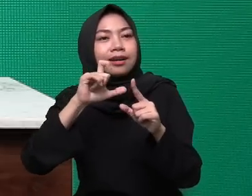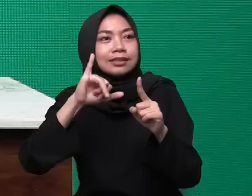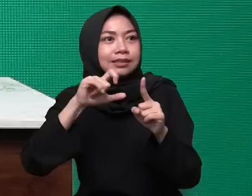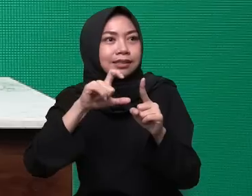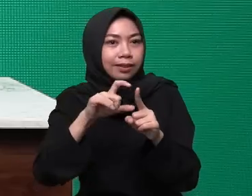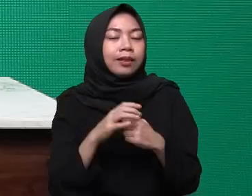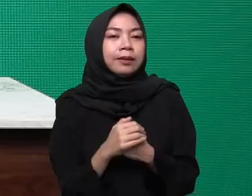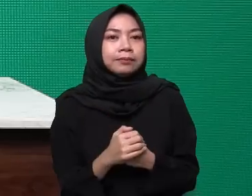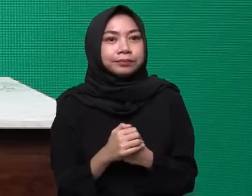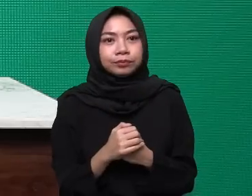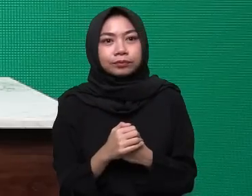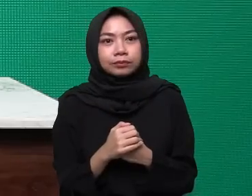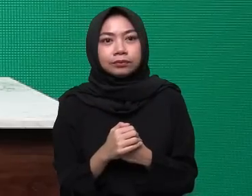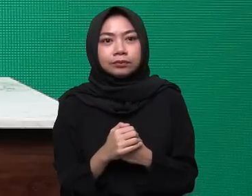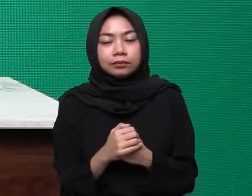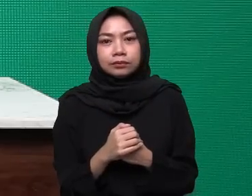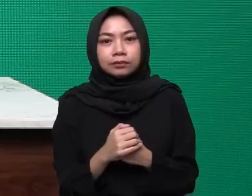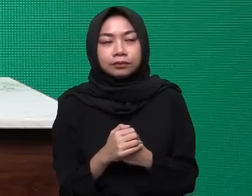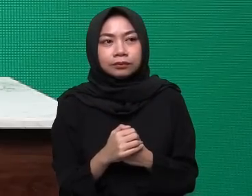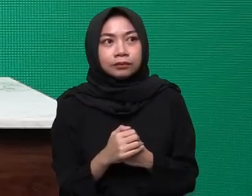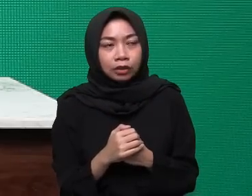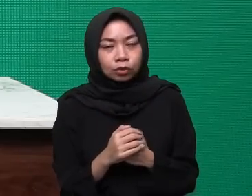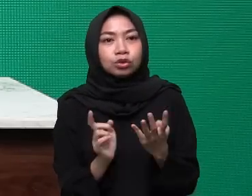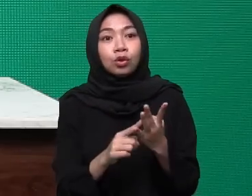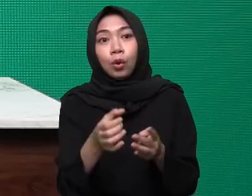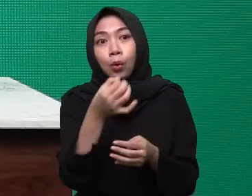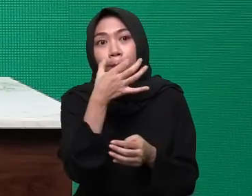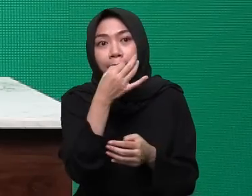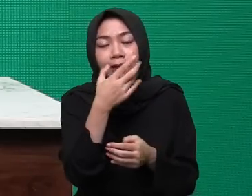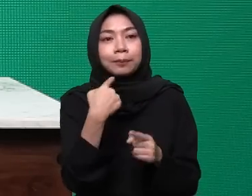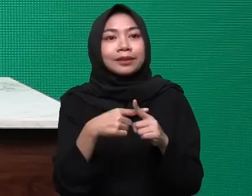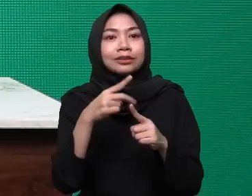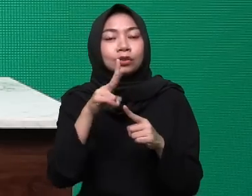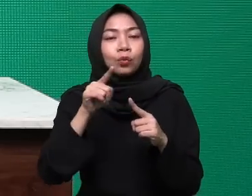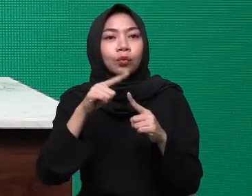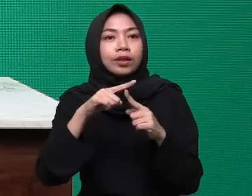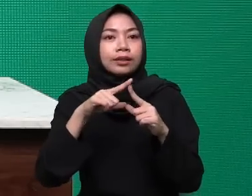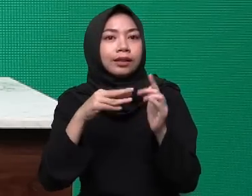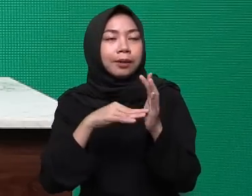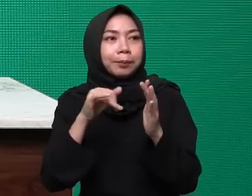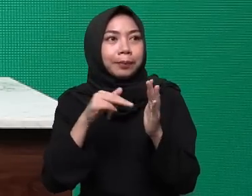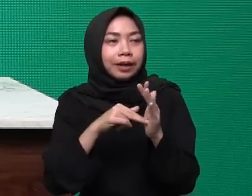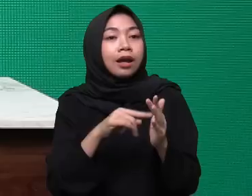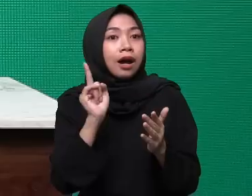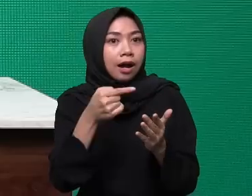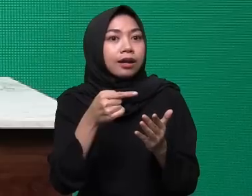that involves equipment such as drugs and vitamins. We are providing medicines and